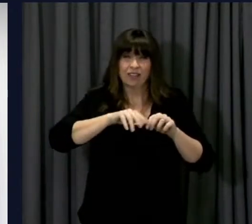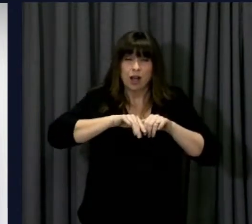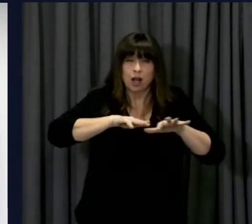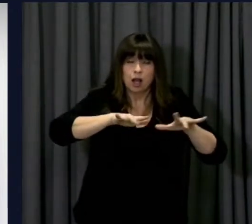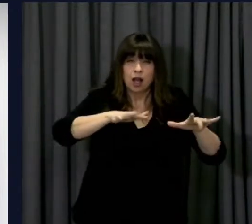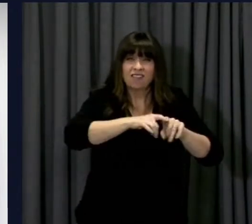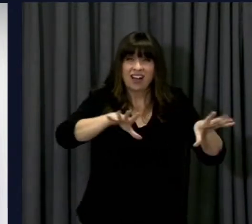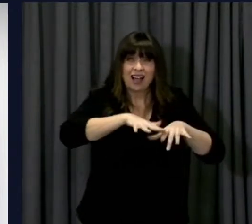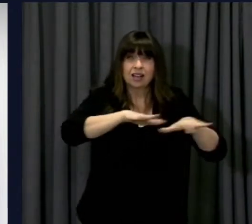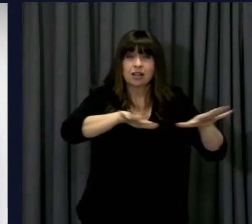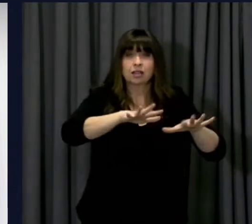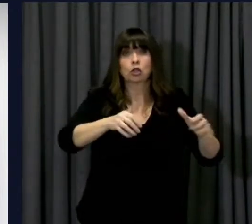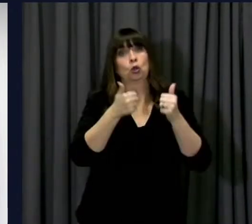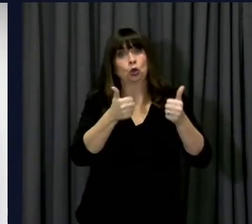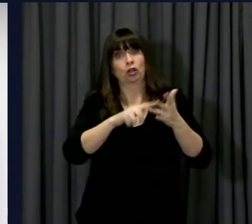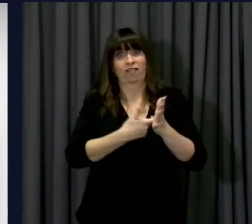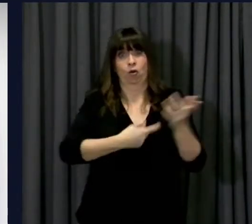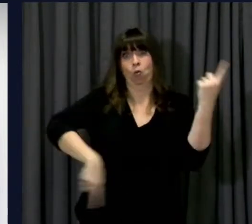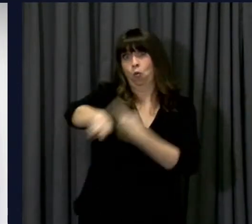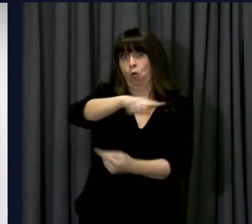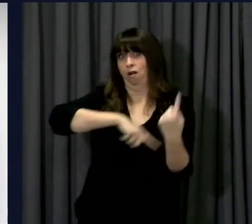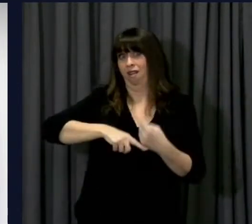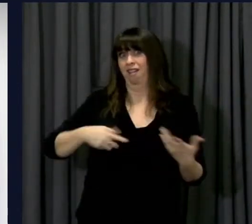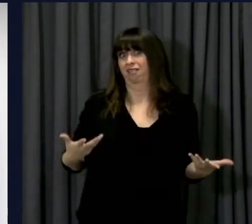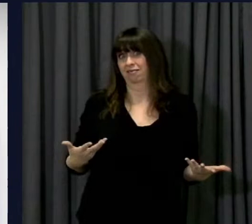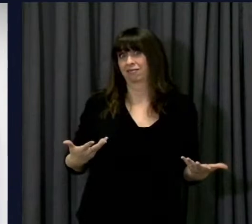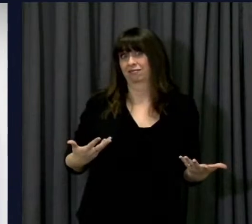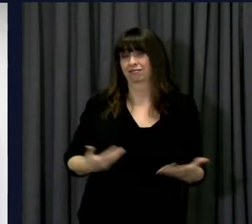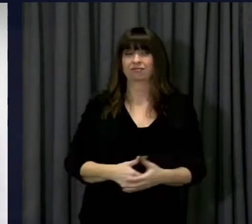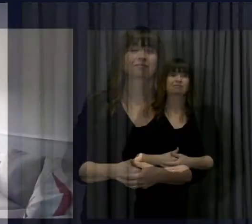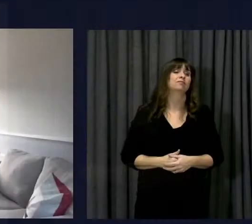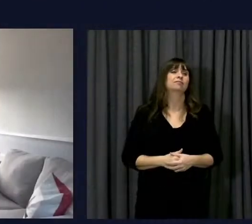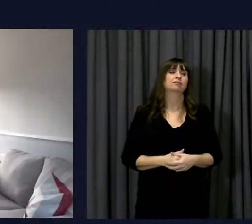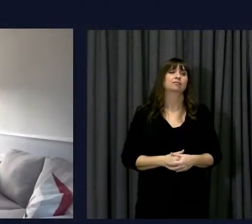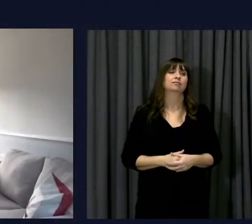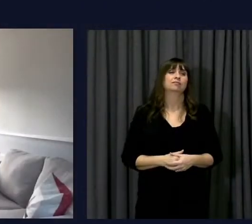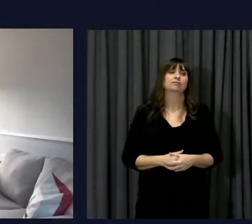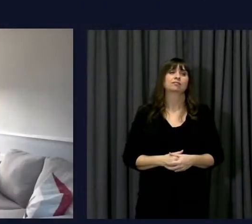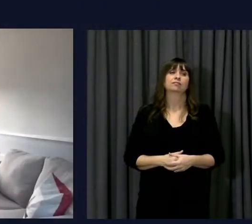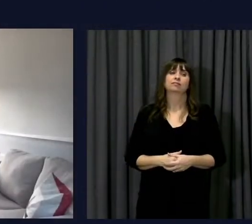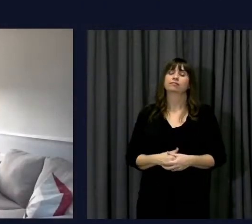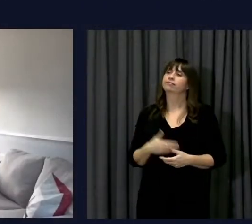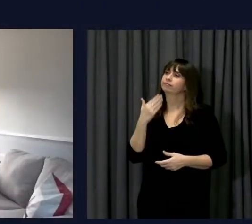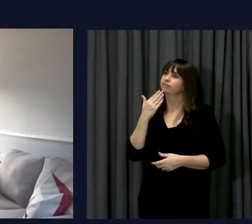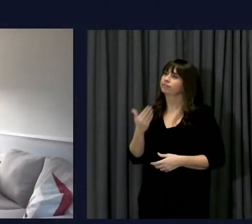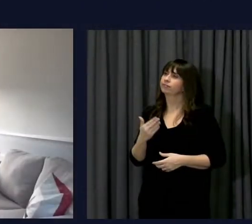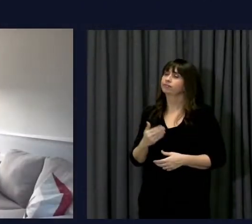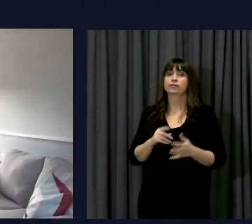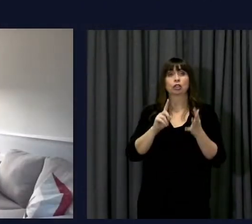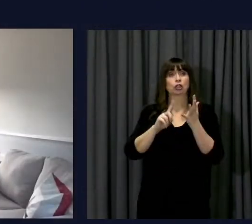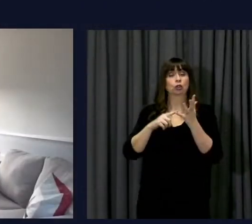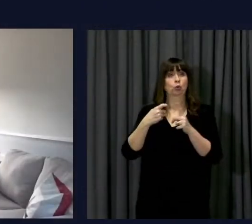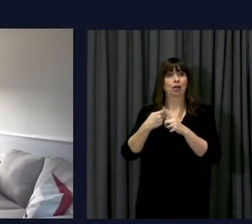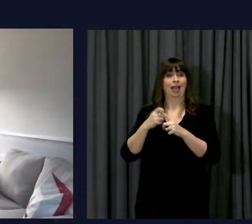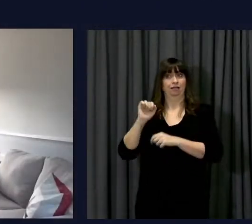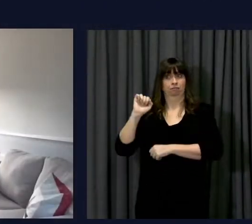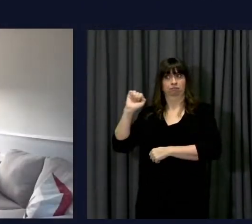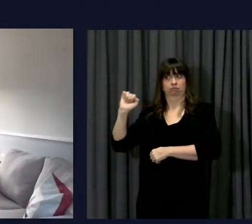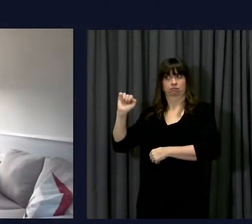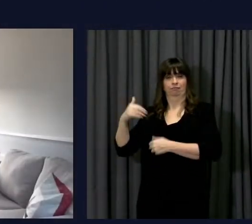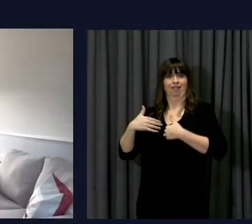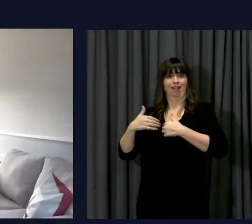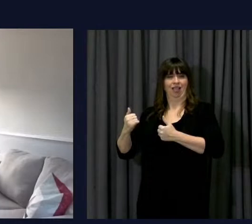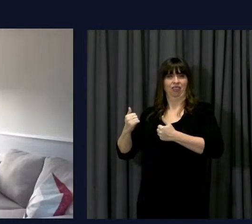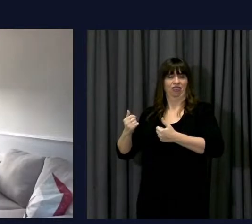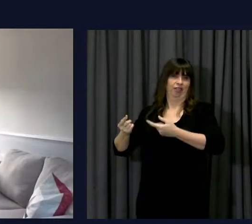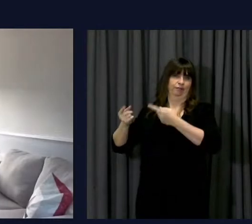as quickly as possible. Diolch, Gweinidog. The UK Health Secretary, Matt Hancock, has said that